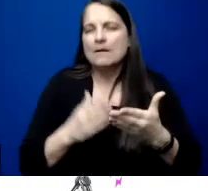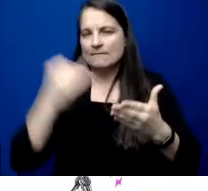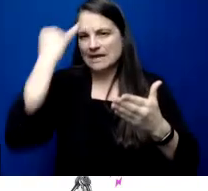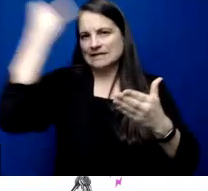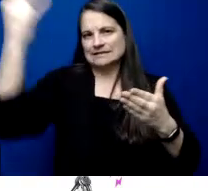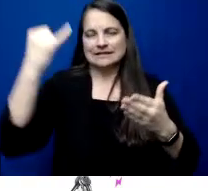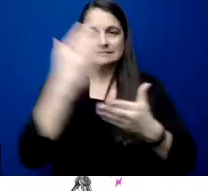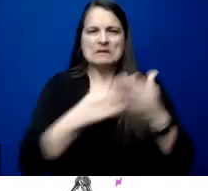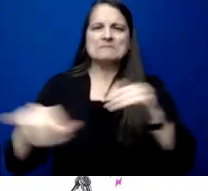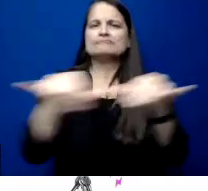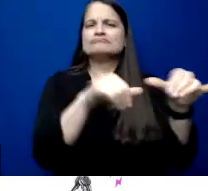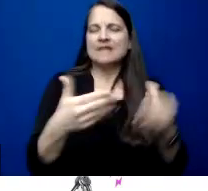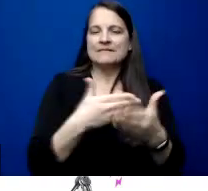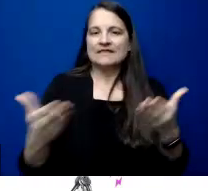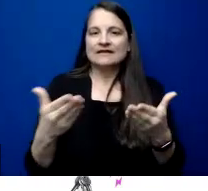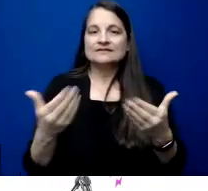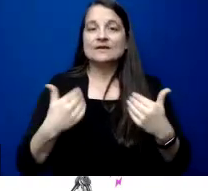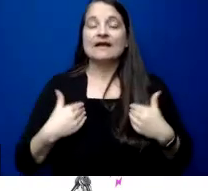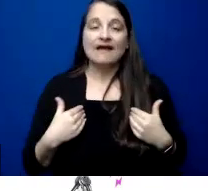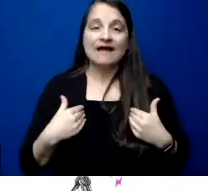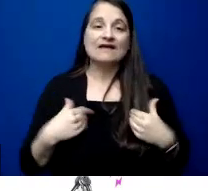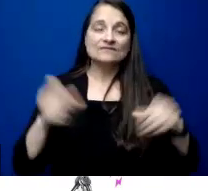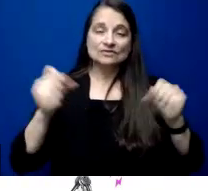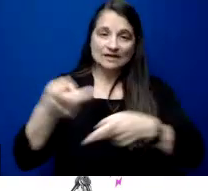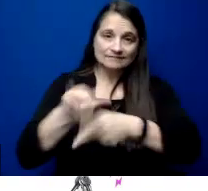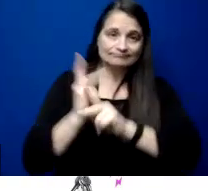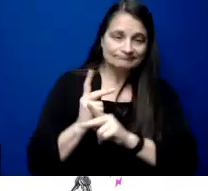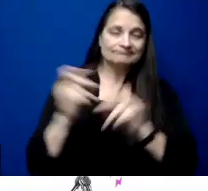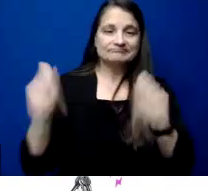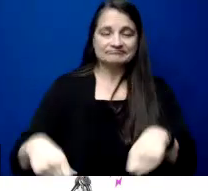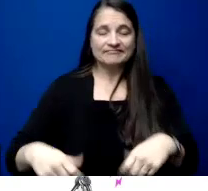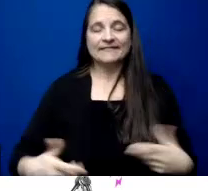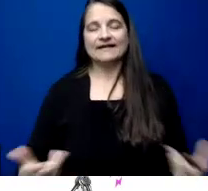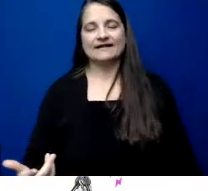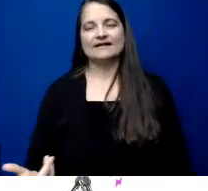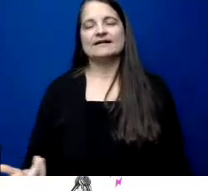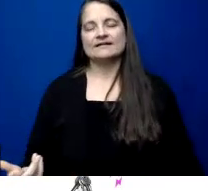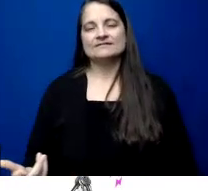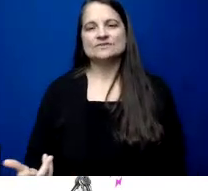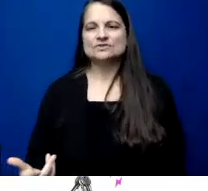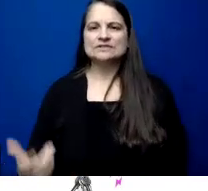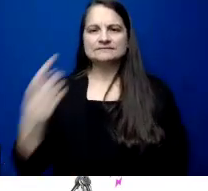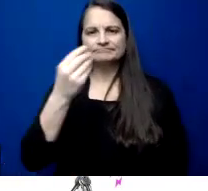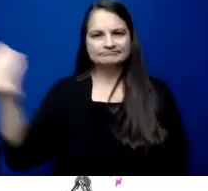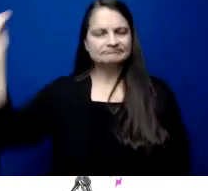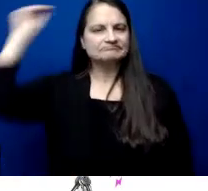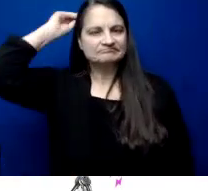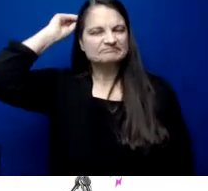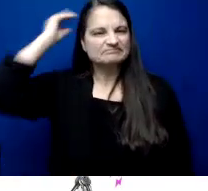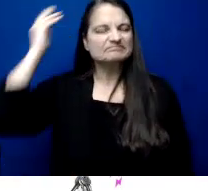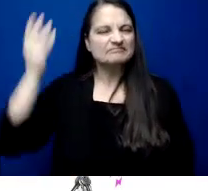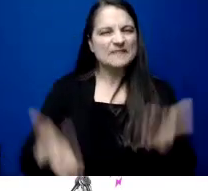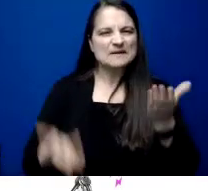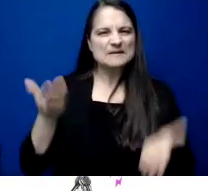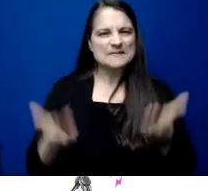things, items we have in our lending library for you to check out. But also just keep that in mind that as we go, there might be things that